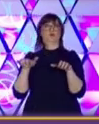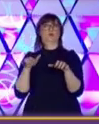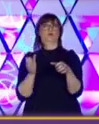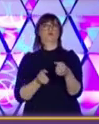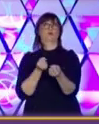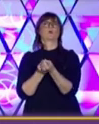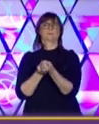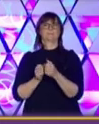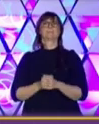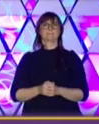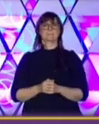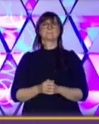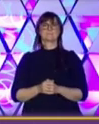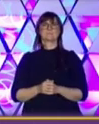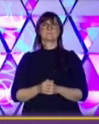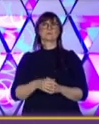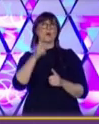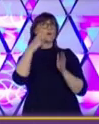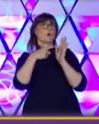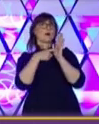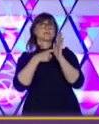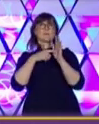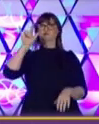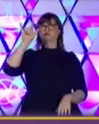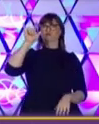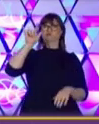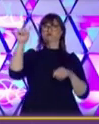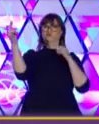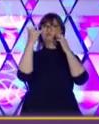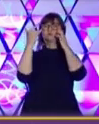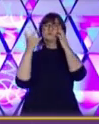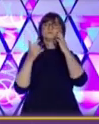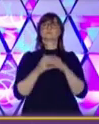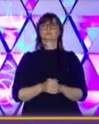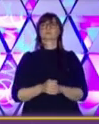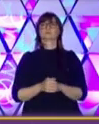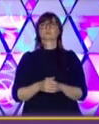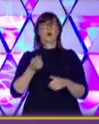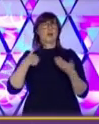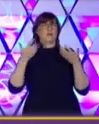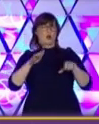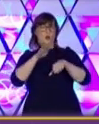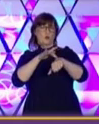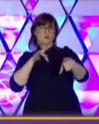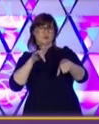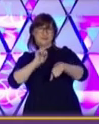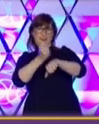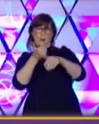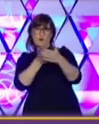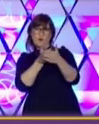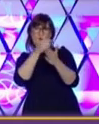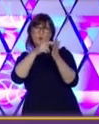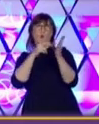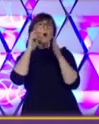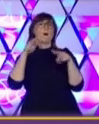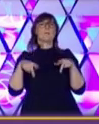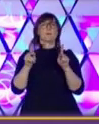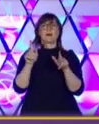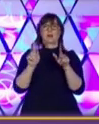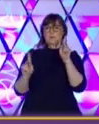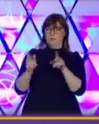support. Take the example of air travel. We have begun preliminary work toward a new rule that will allow passengers